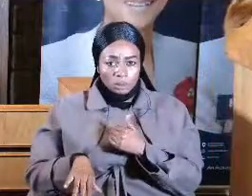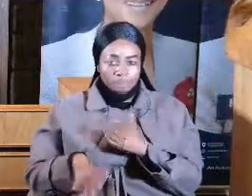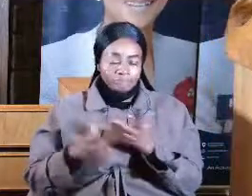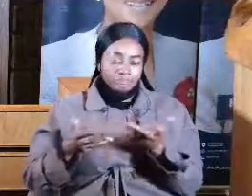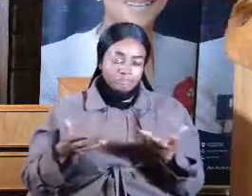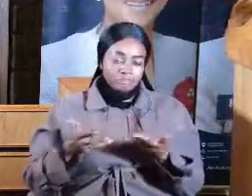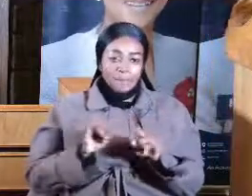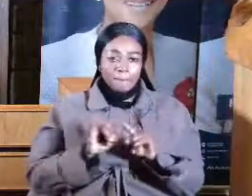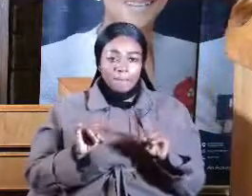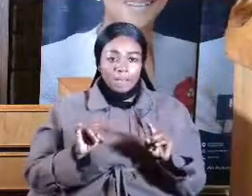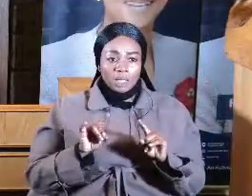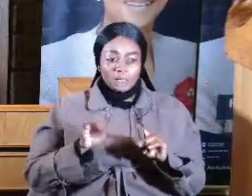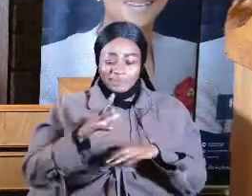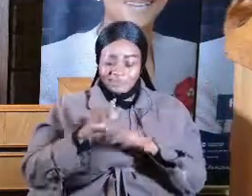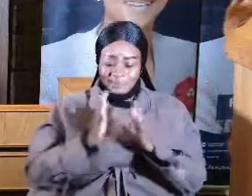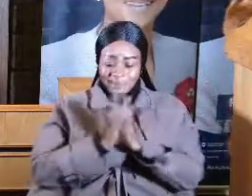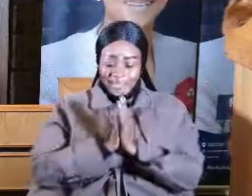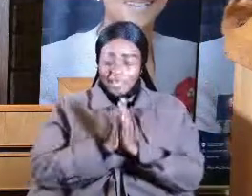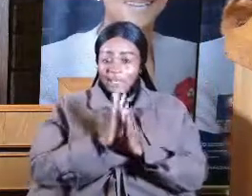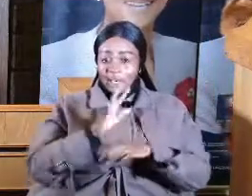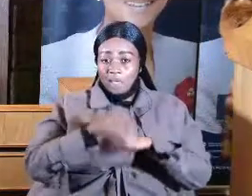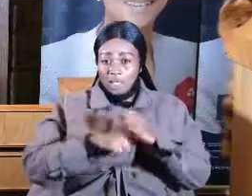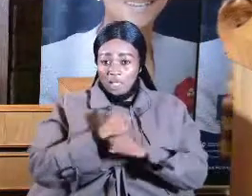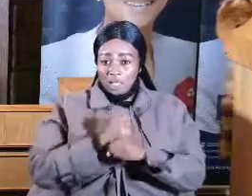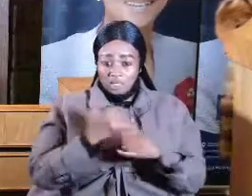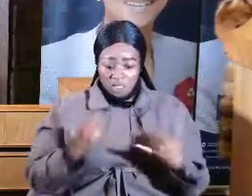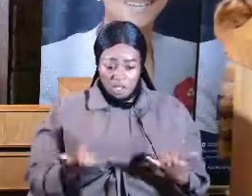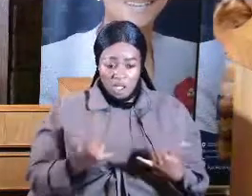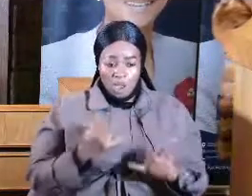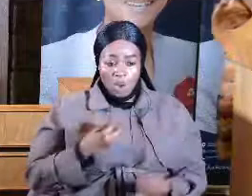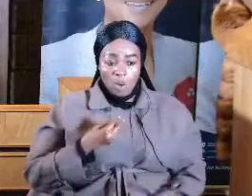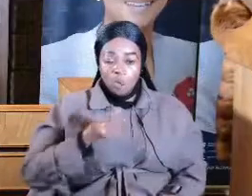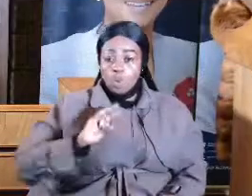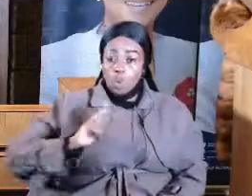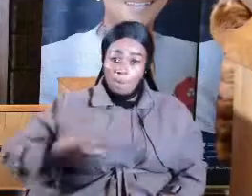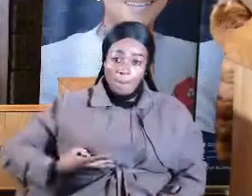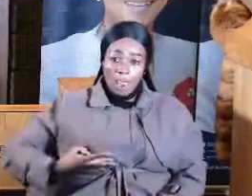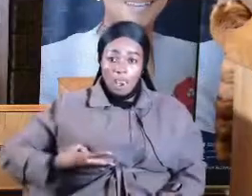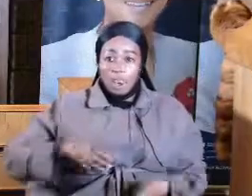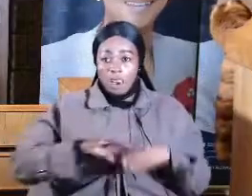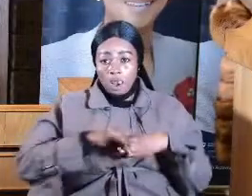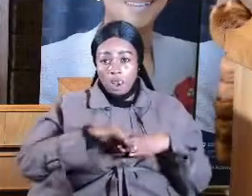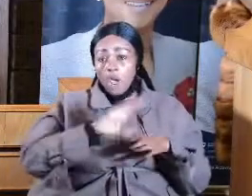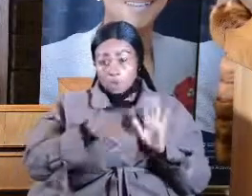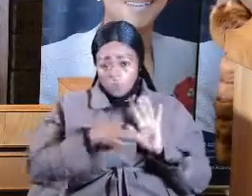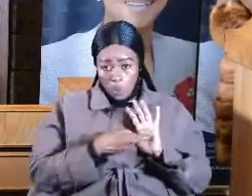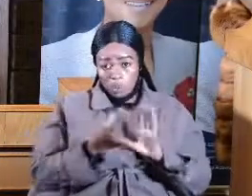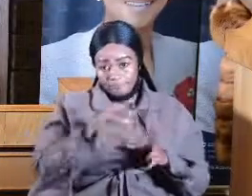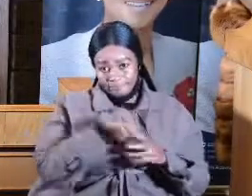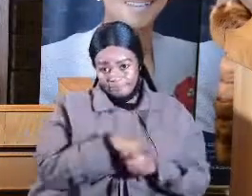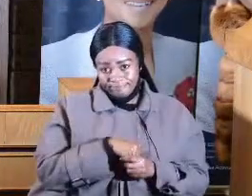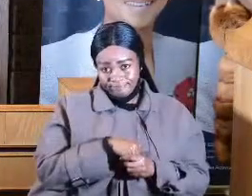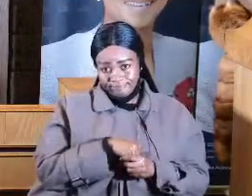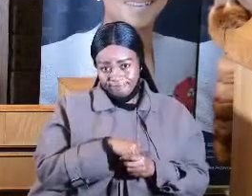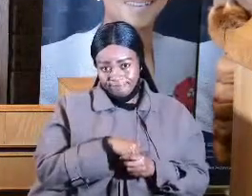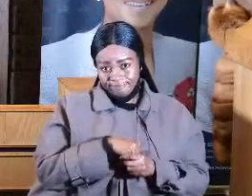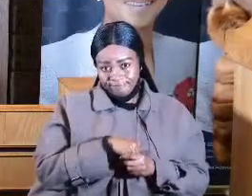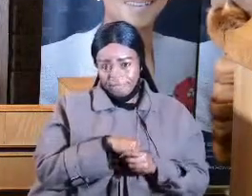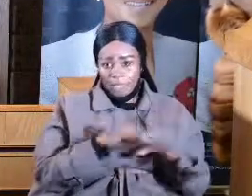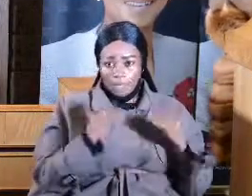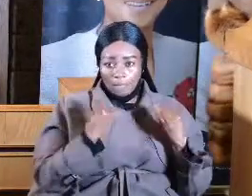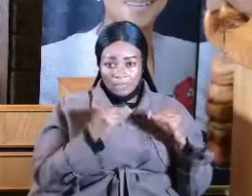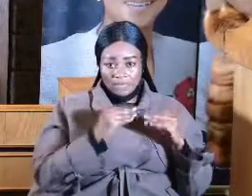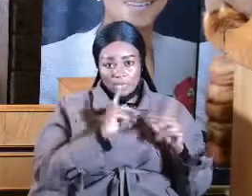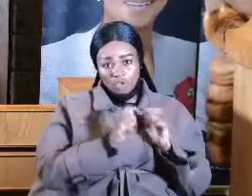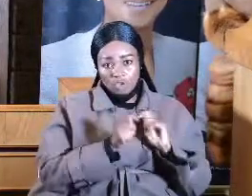been about 10 years that we have women as a role players in that infrastructure. And